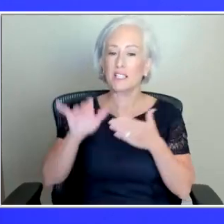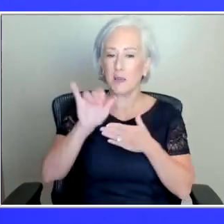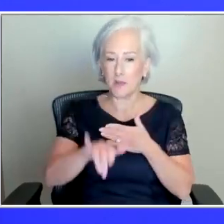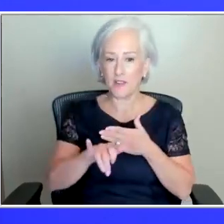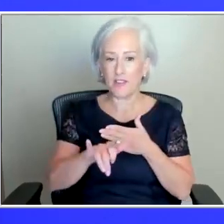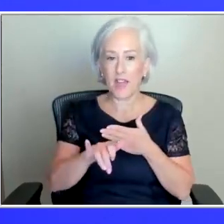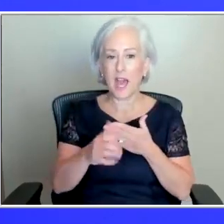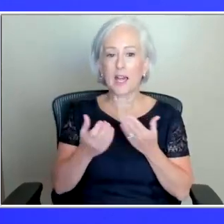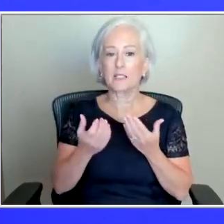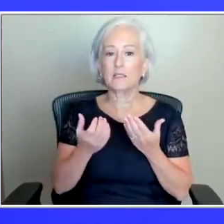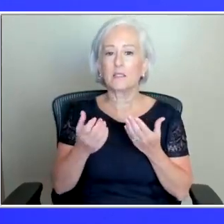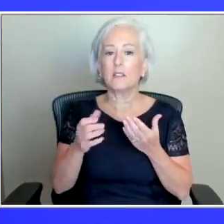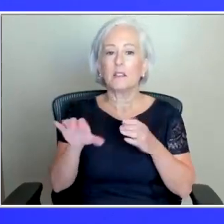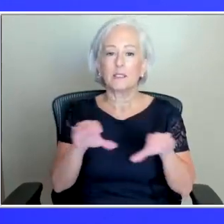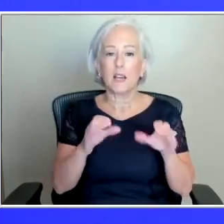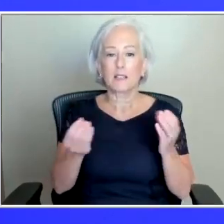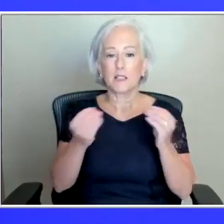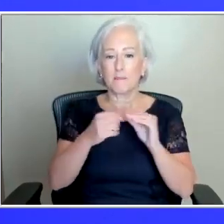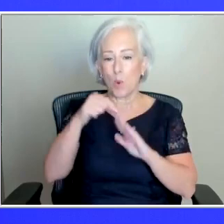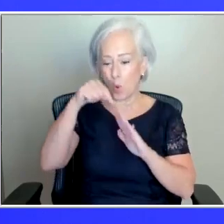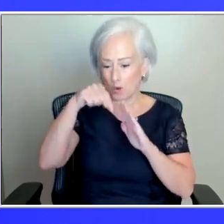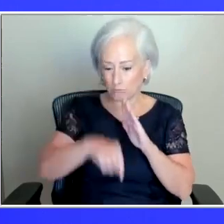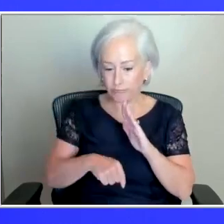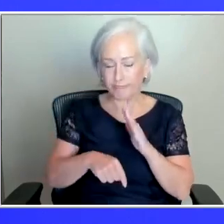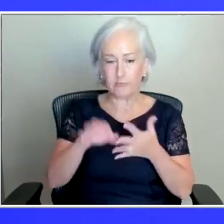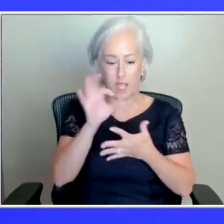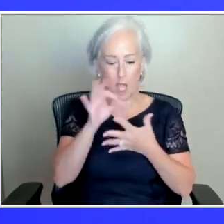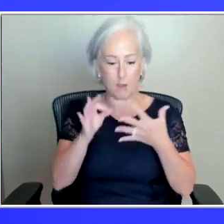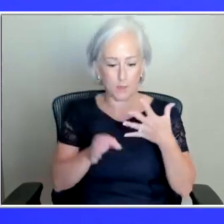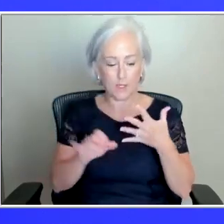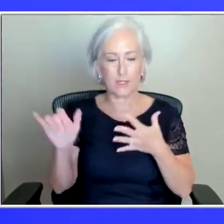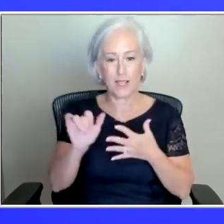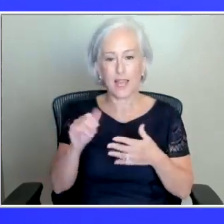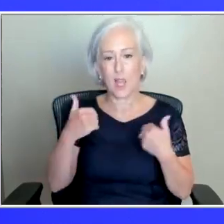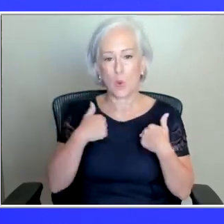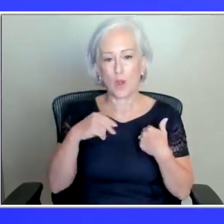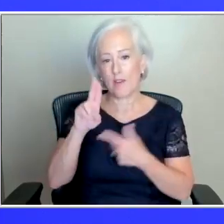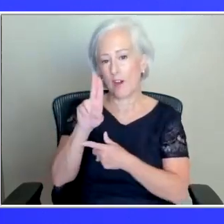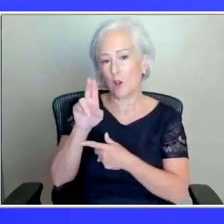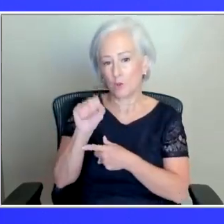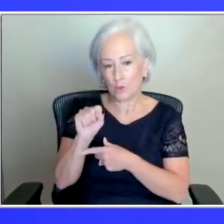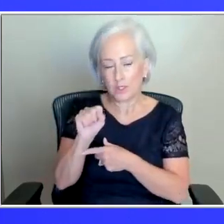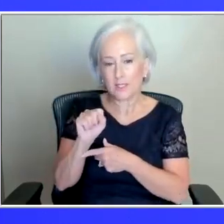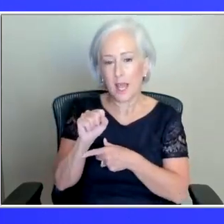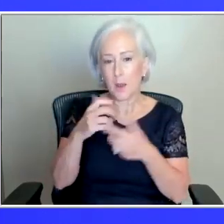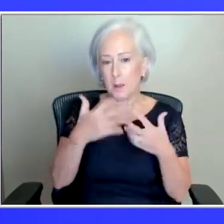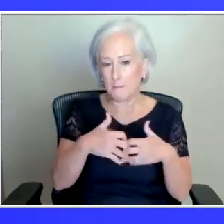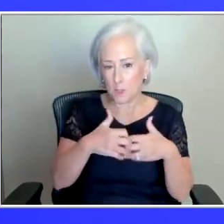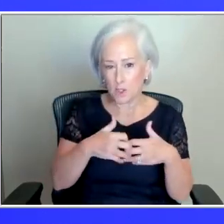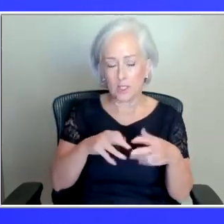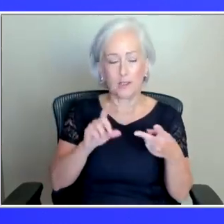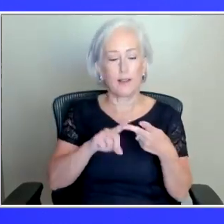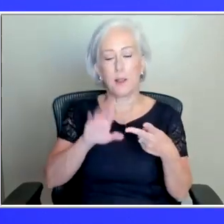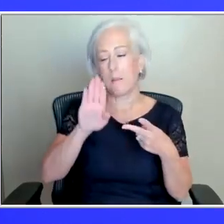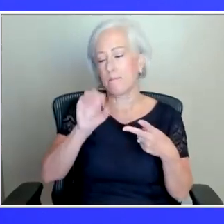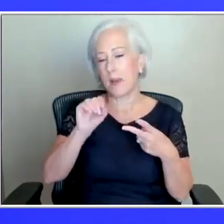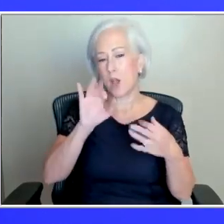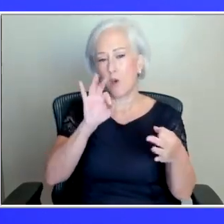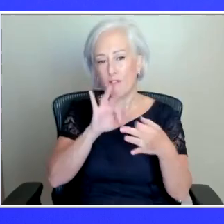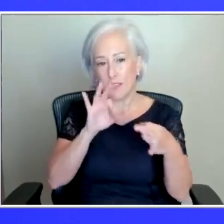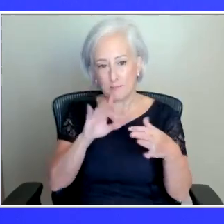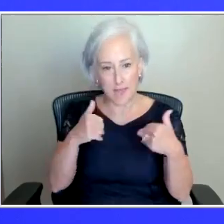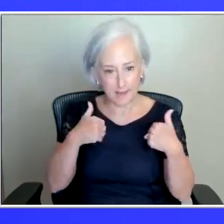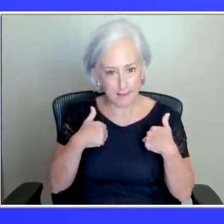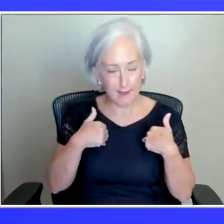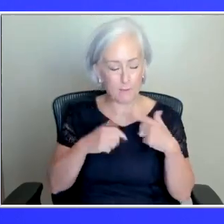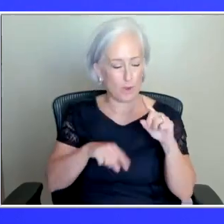into those treatment options, like letting them know we have the ultrasound machine, that we have biofeedback with instrumentation, that we can use a variety of techniques that work